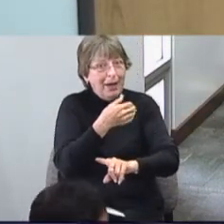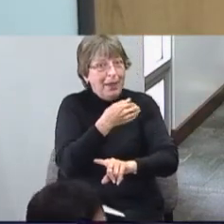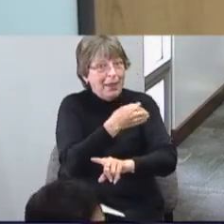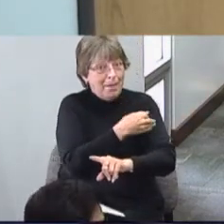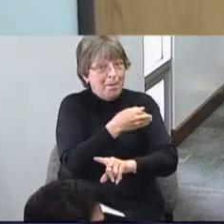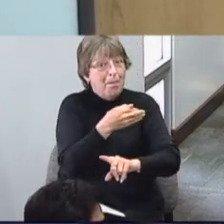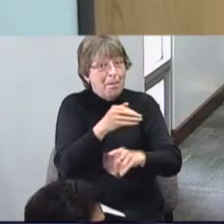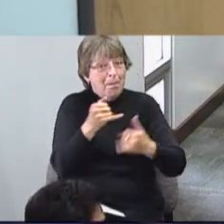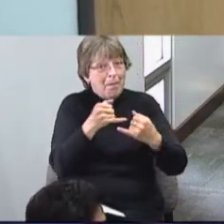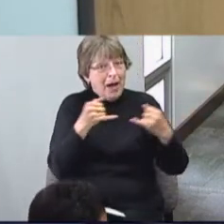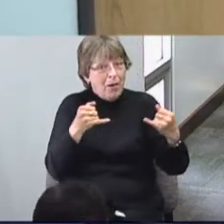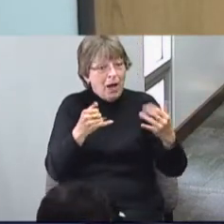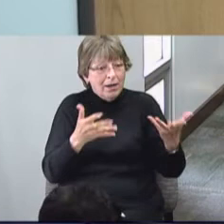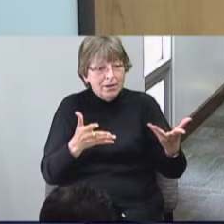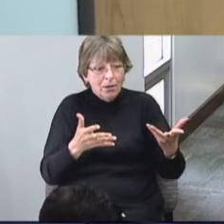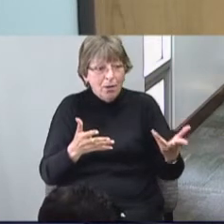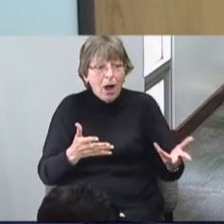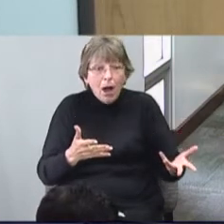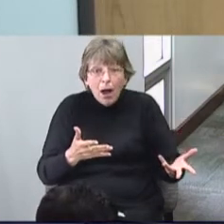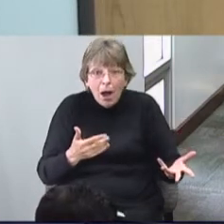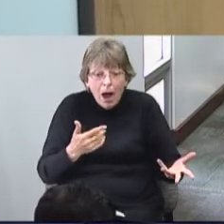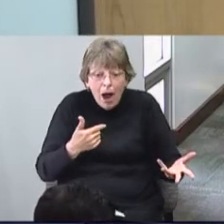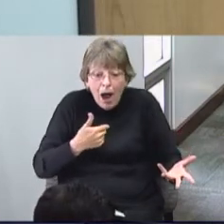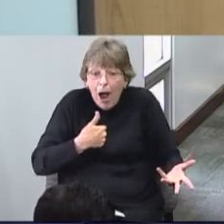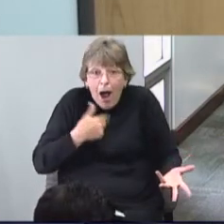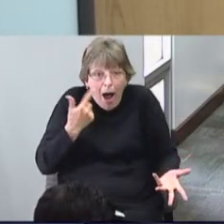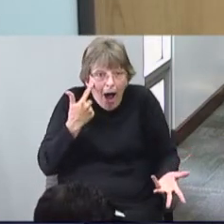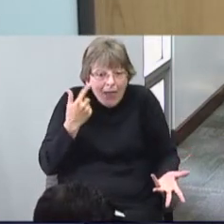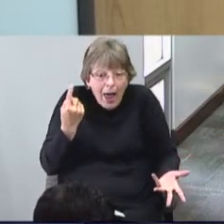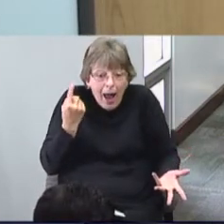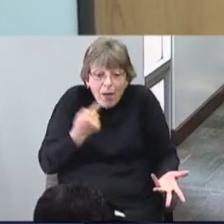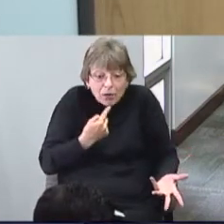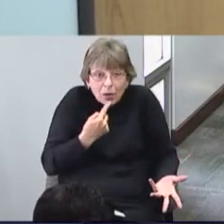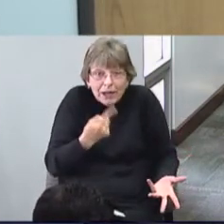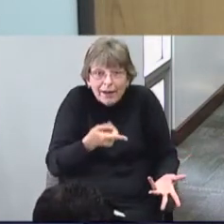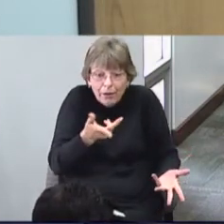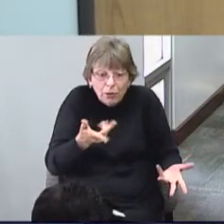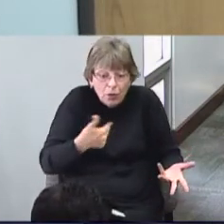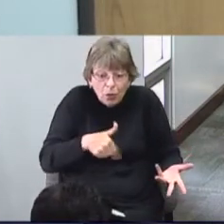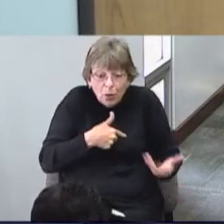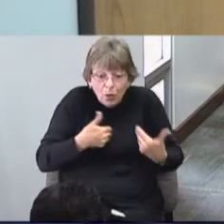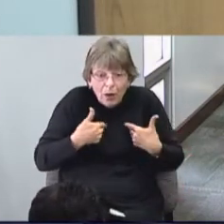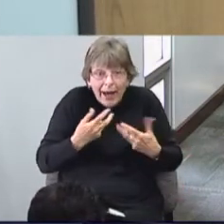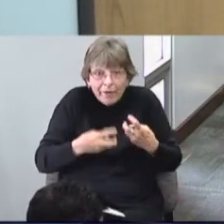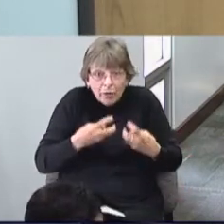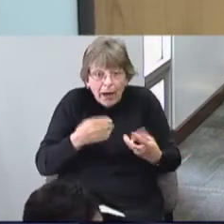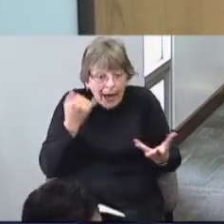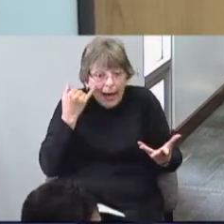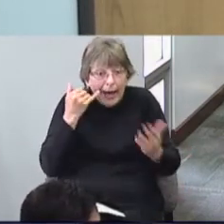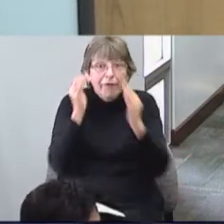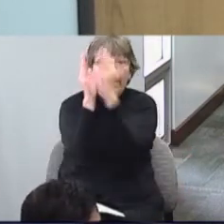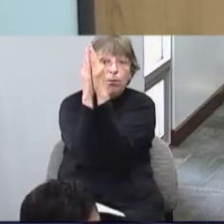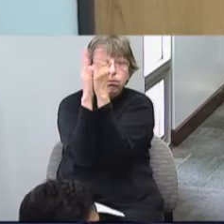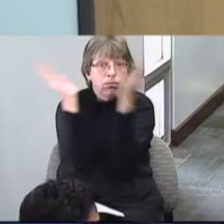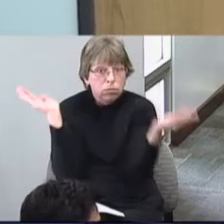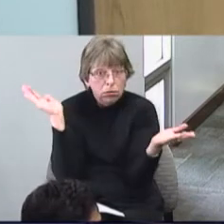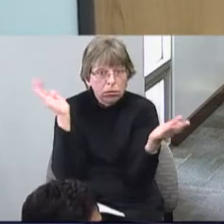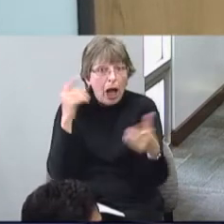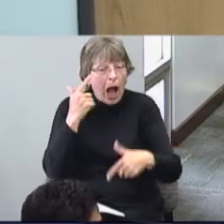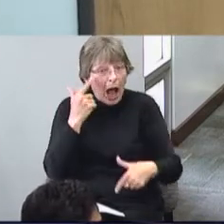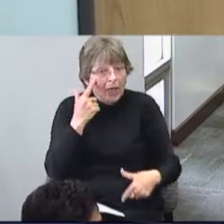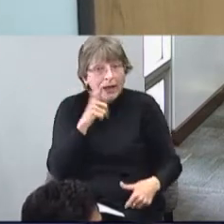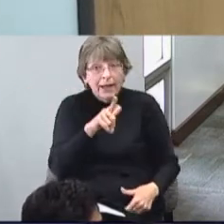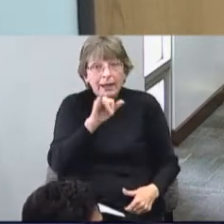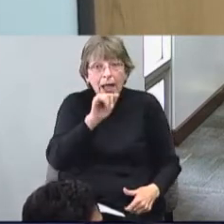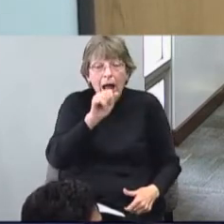just letting you folks know we had a problem. If this thing falls, I would think there'd be some liability